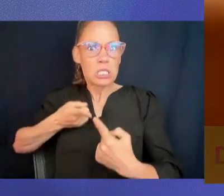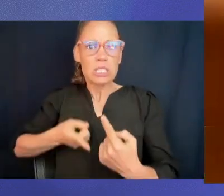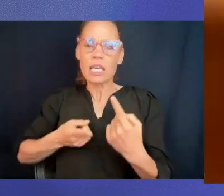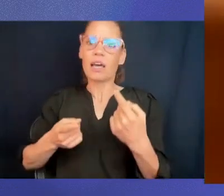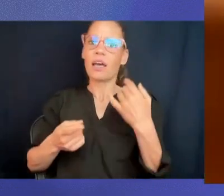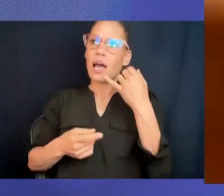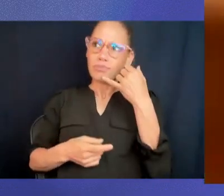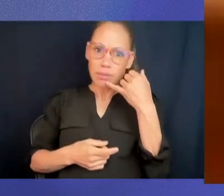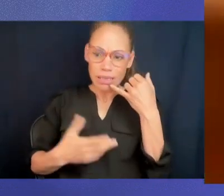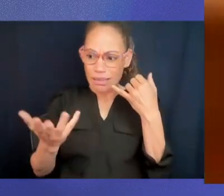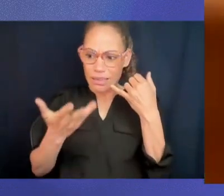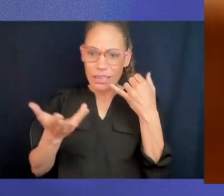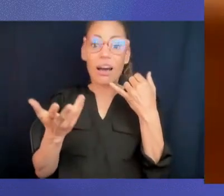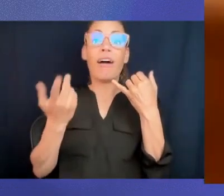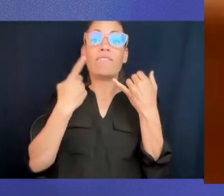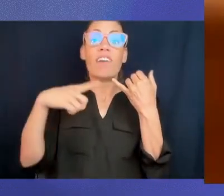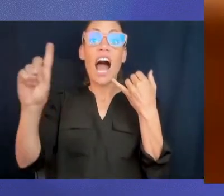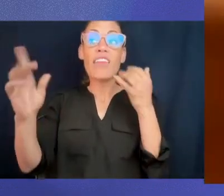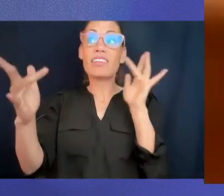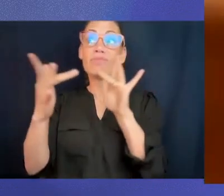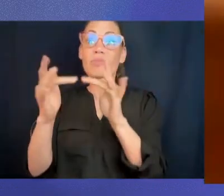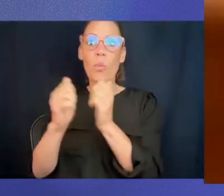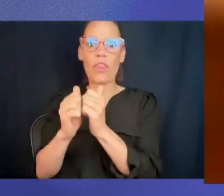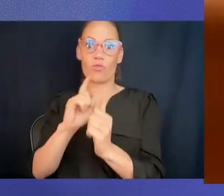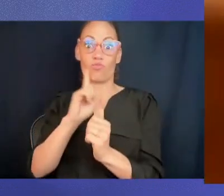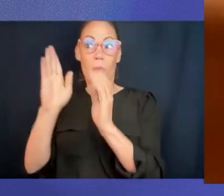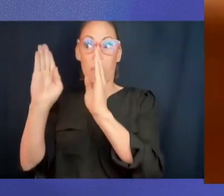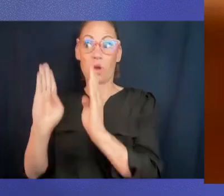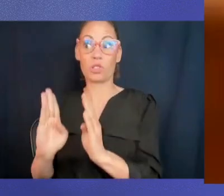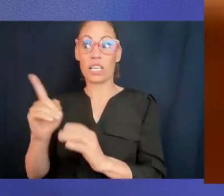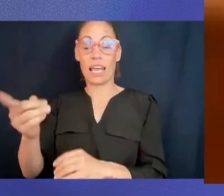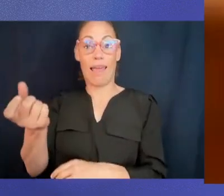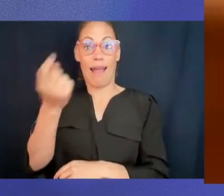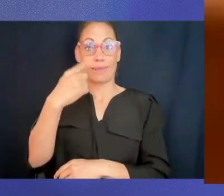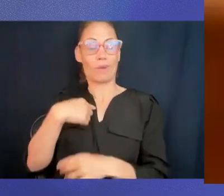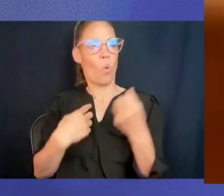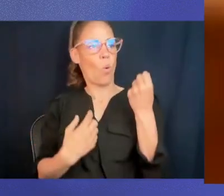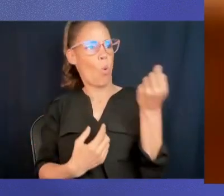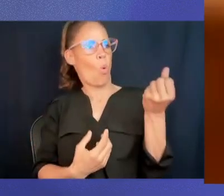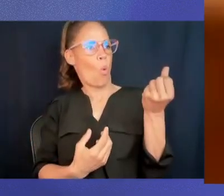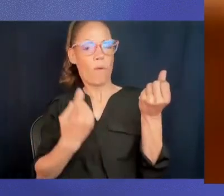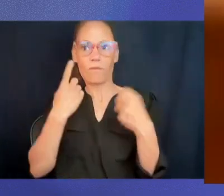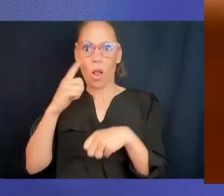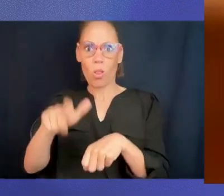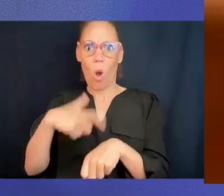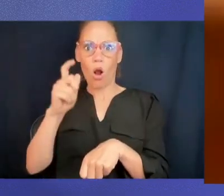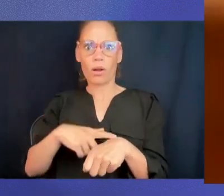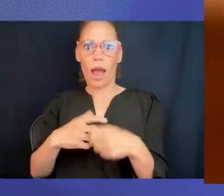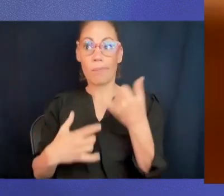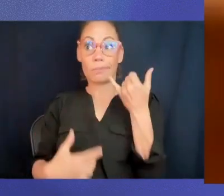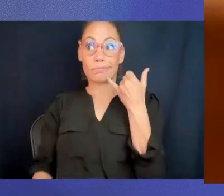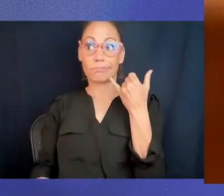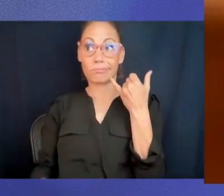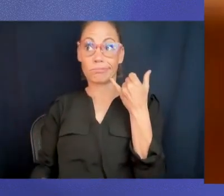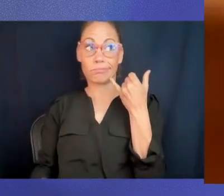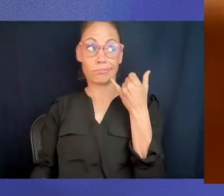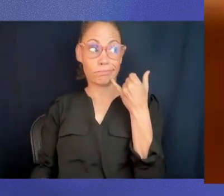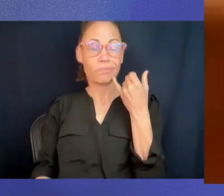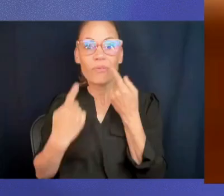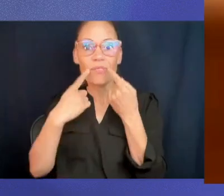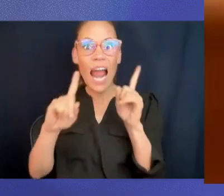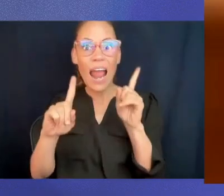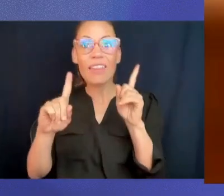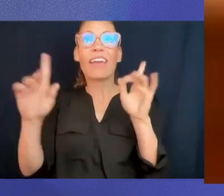person. He put me on hold for a long while, and then he finally returned. And I said I